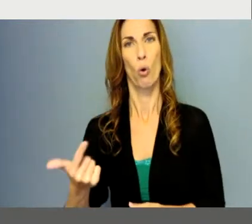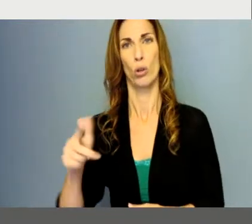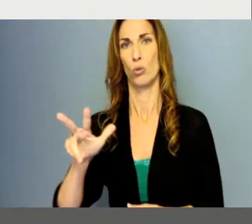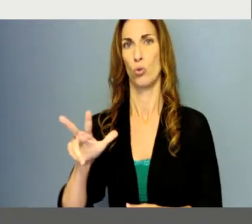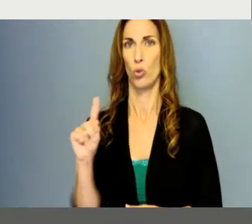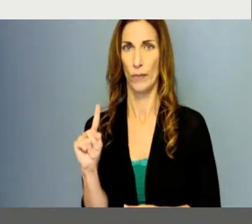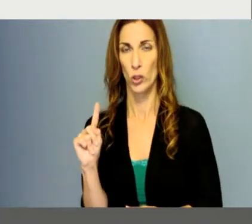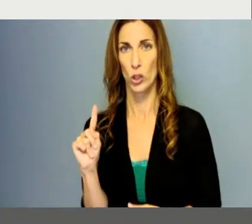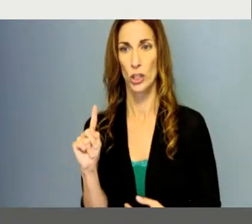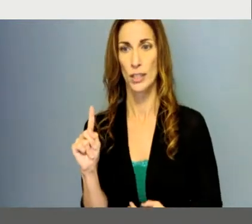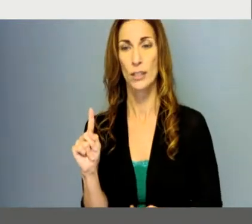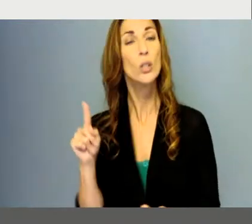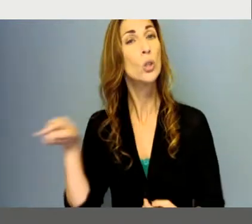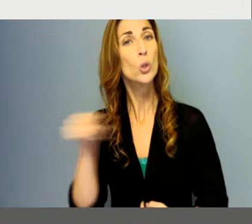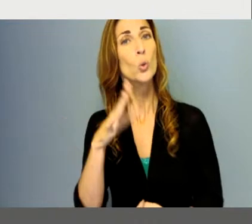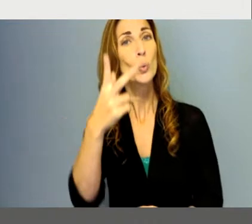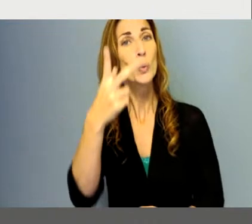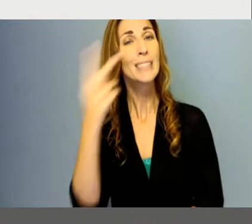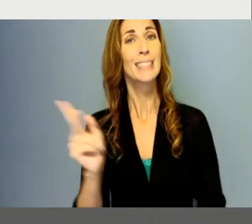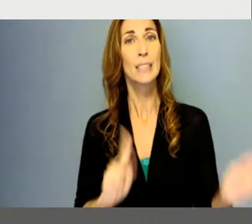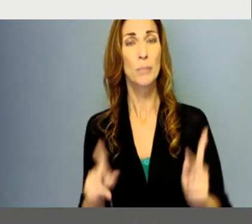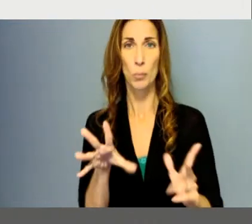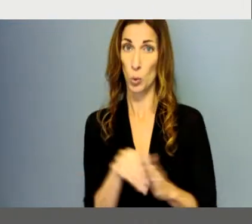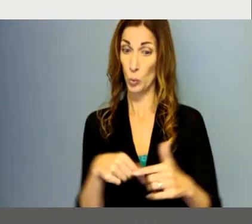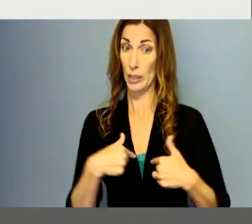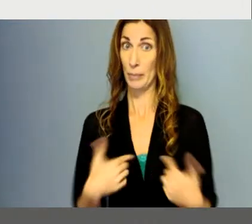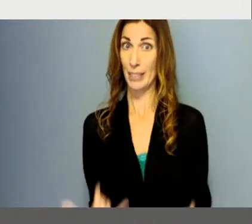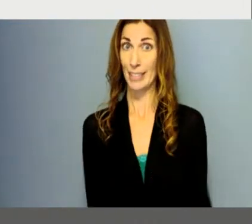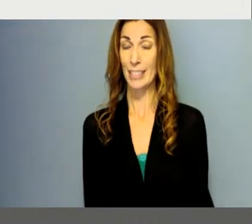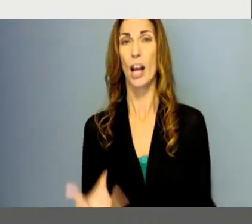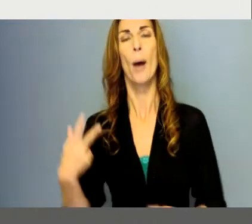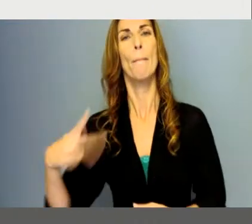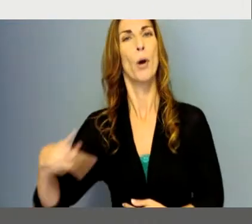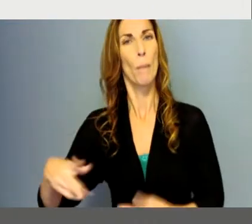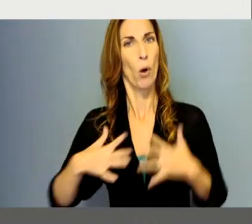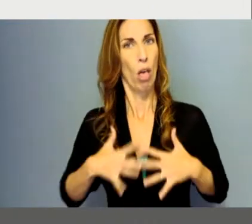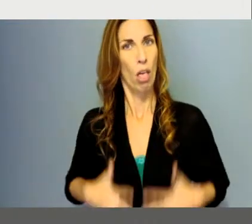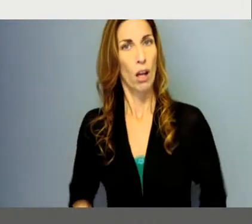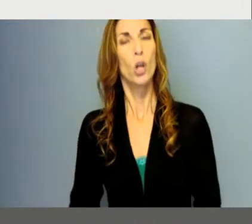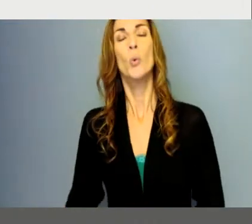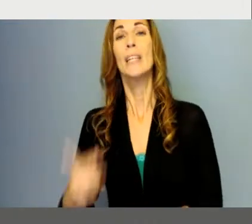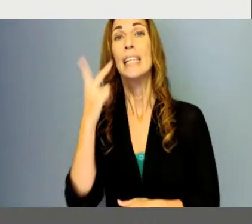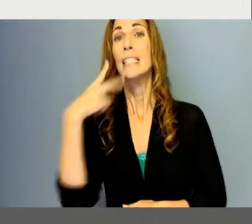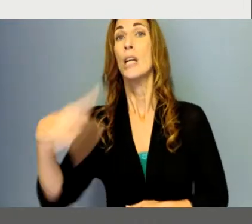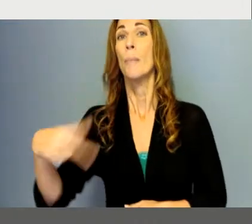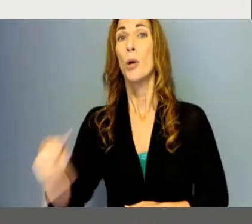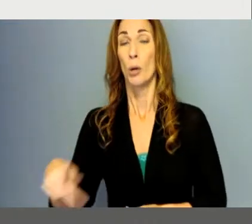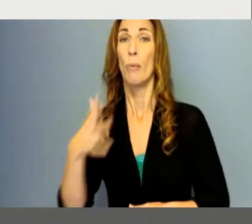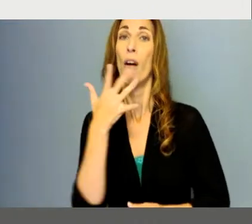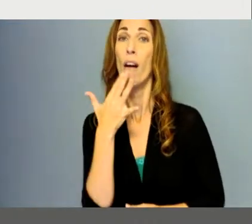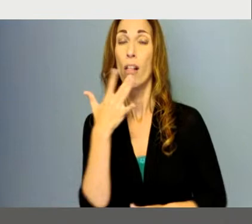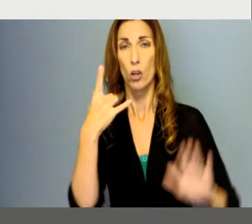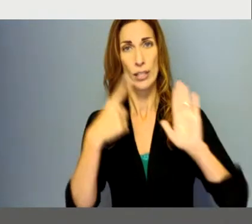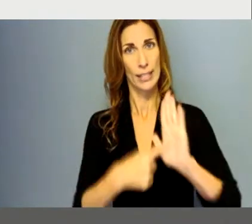31st. You will see folks, including me today, wearing purple, and you'll see that the purple color signifies